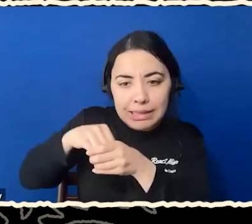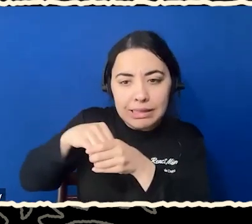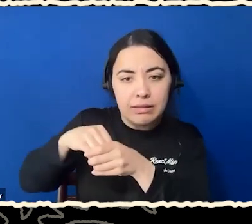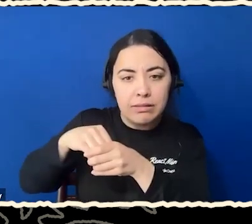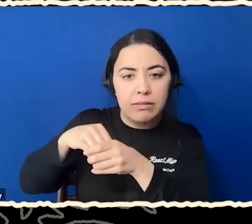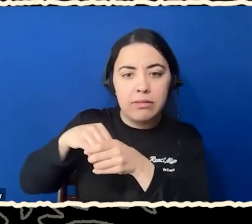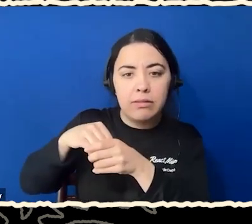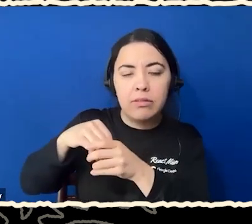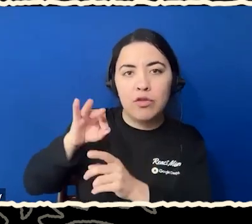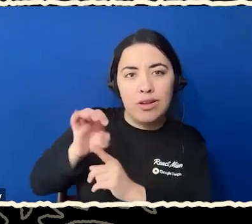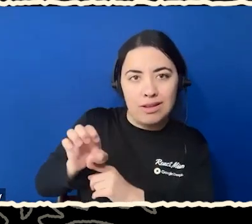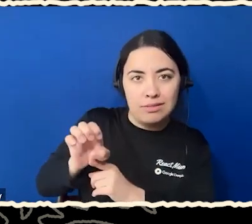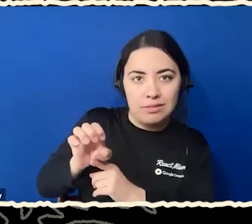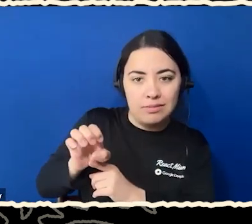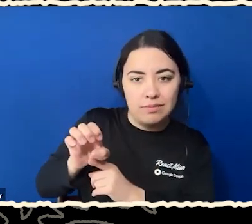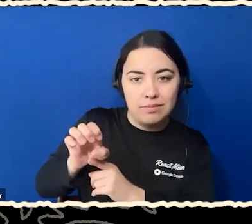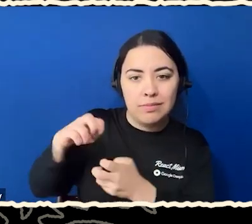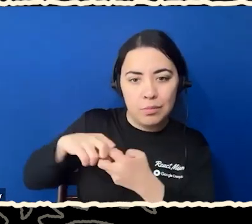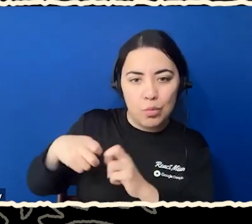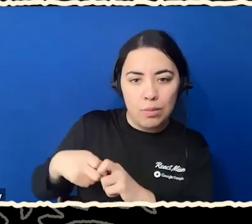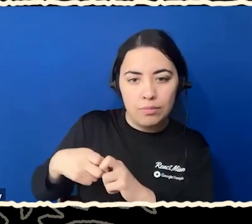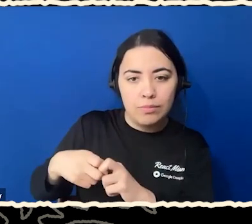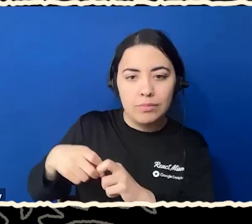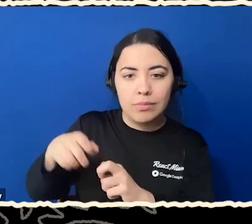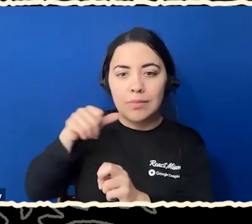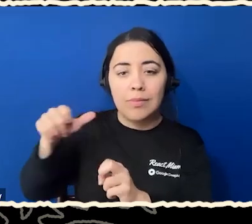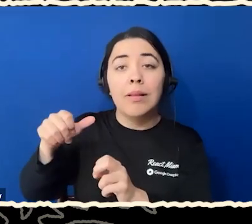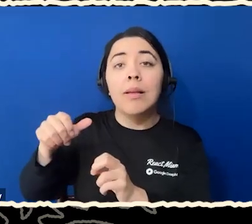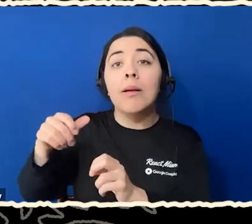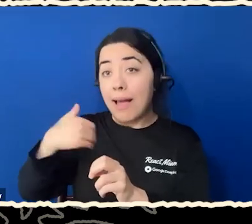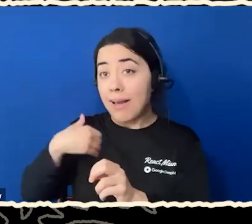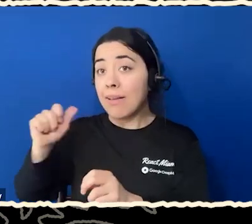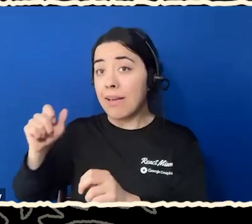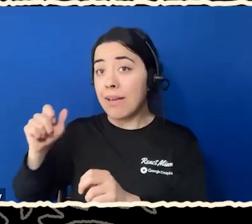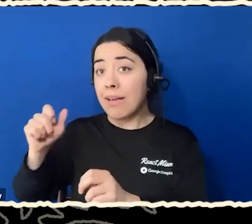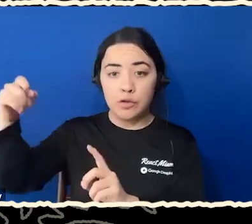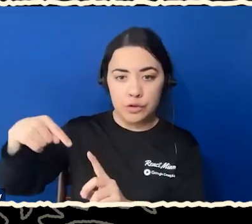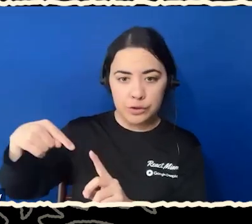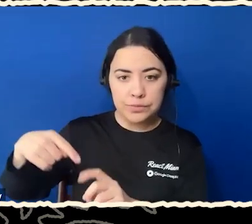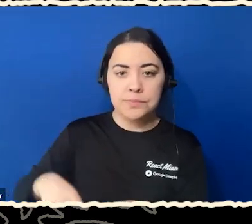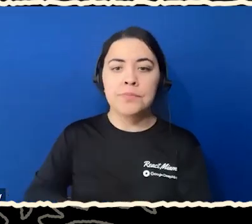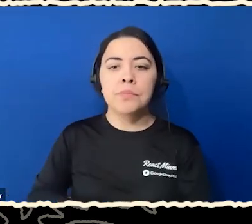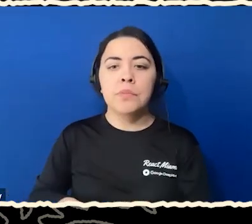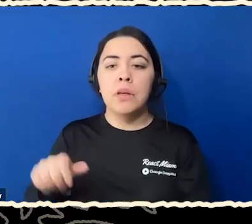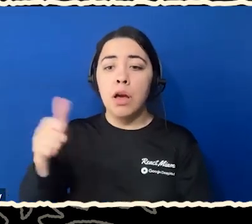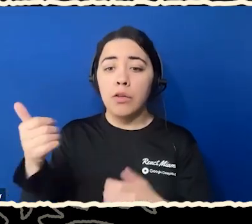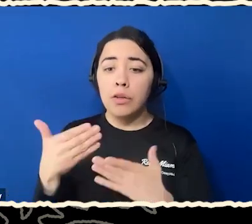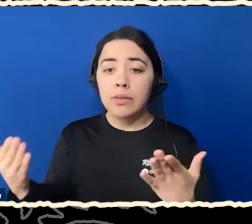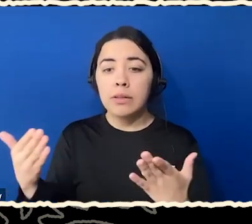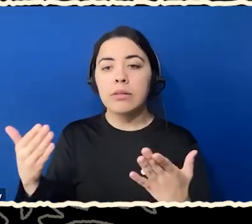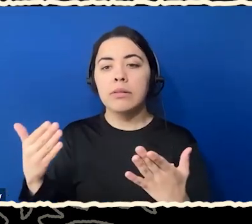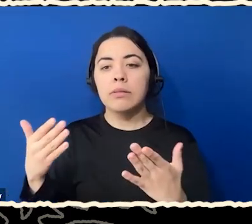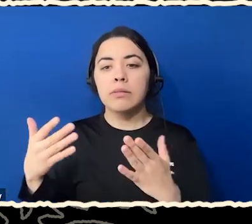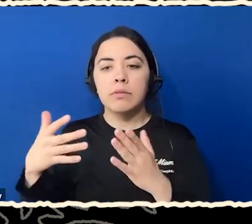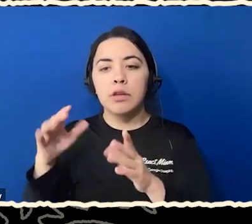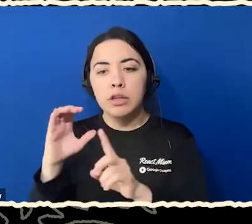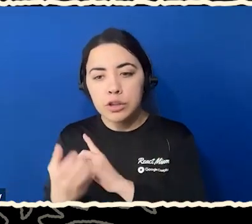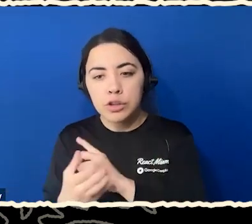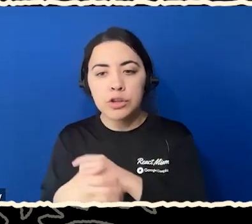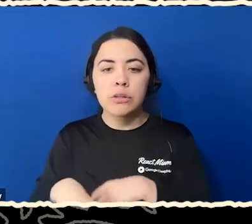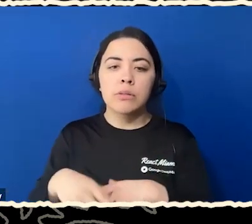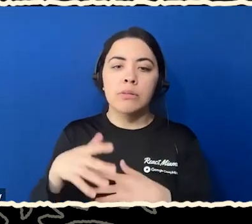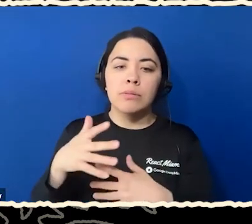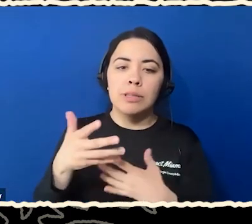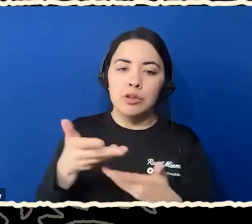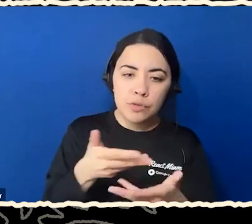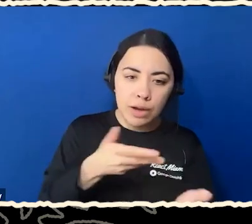things such as race conditions, where a user interacts and fires multiple async LLM calls, responses arrive out of